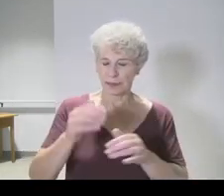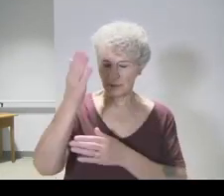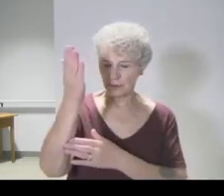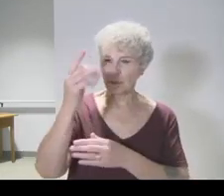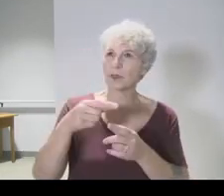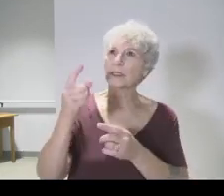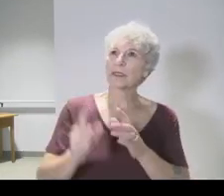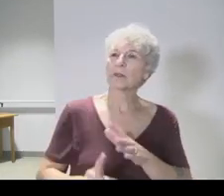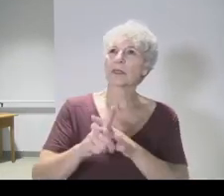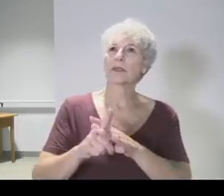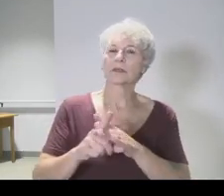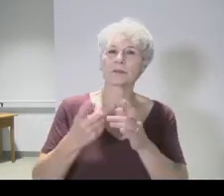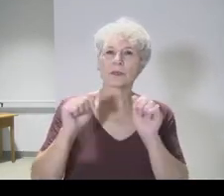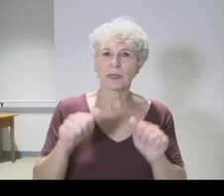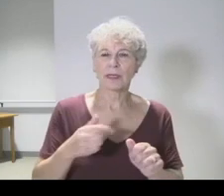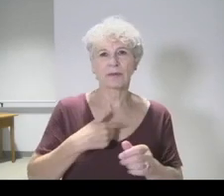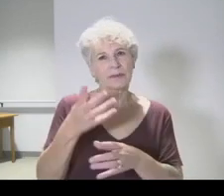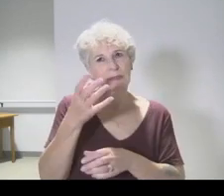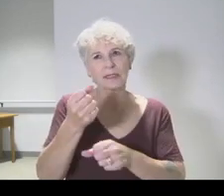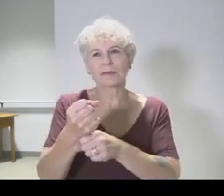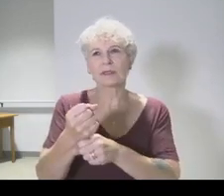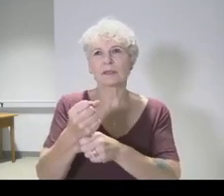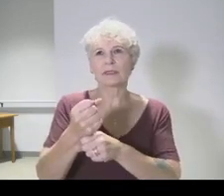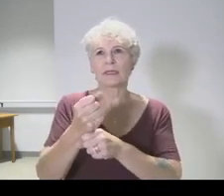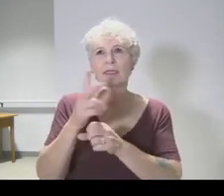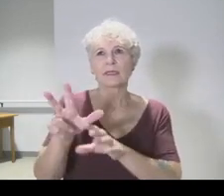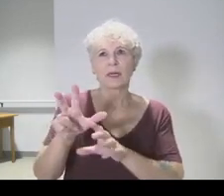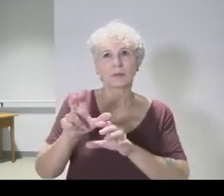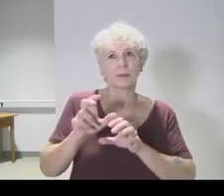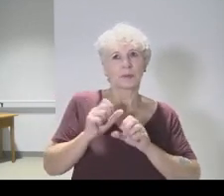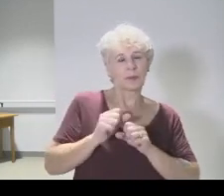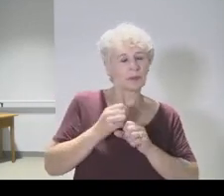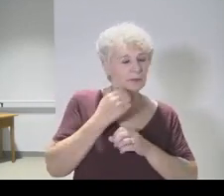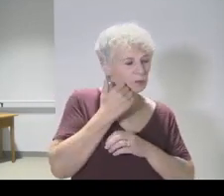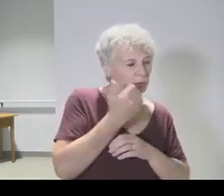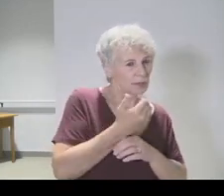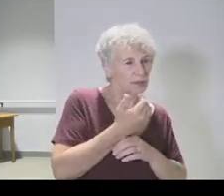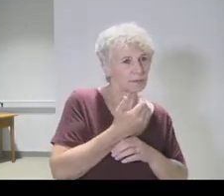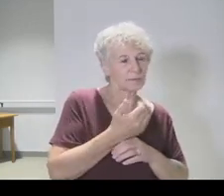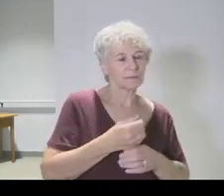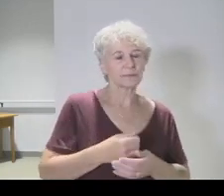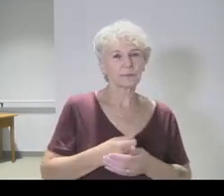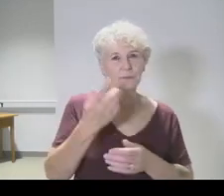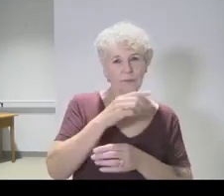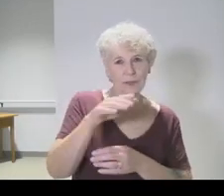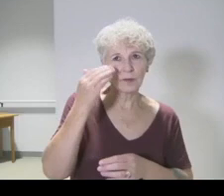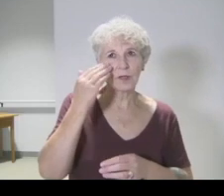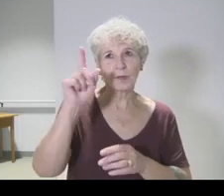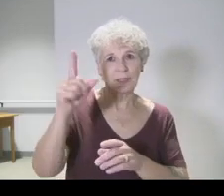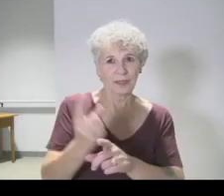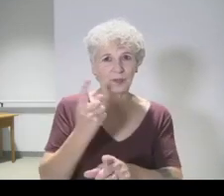he appears, we may have confidence and not shrink from him in shame at his coming. If you know that he is